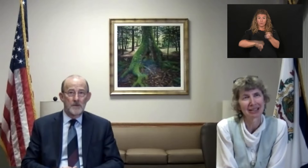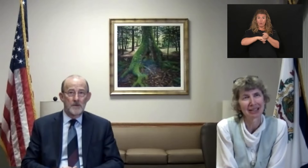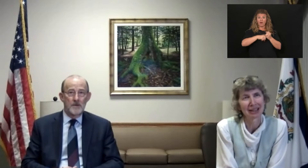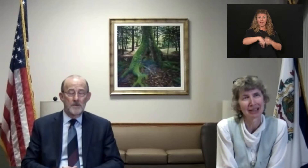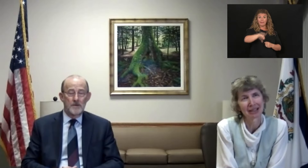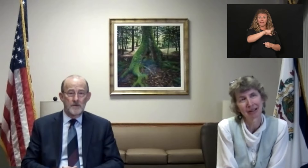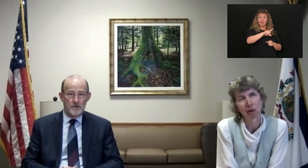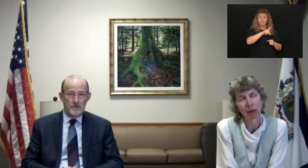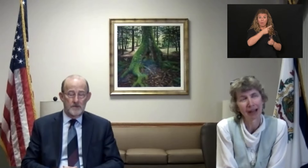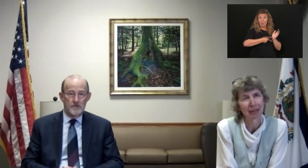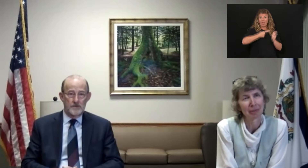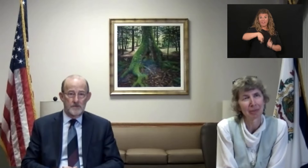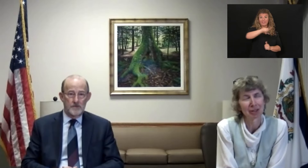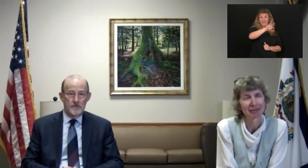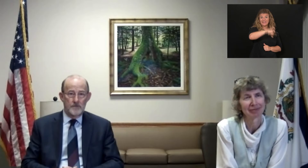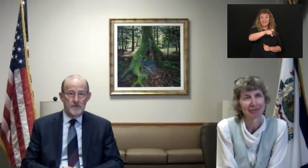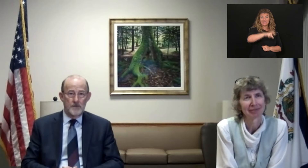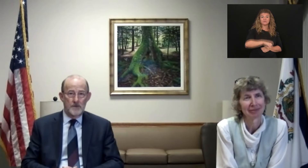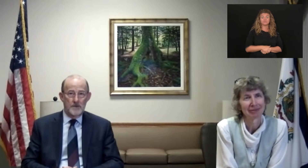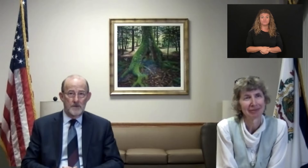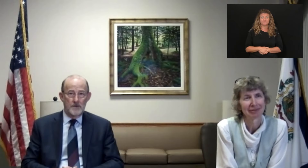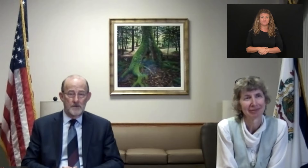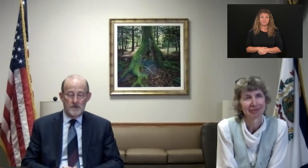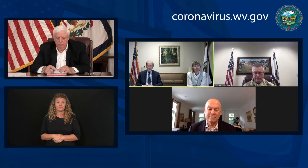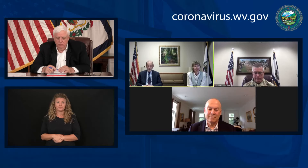as they roll it out and accomplish it.